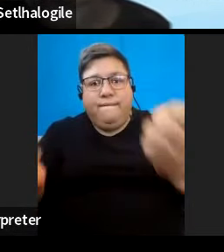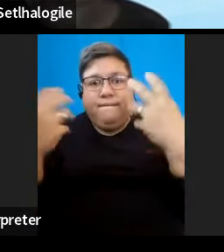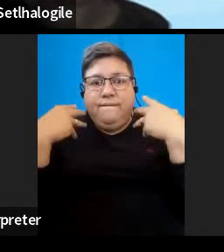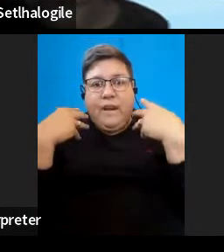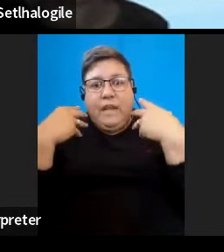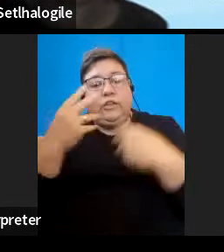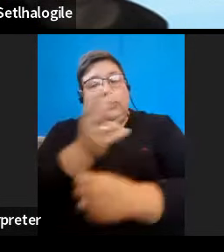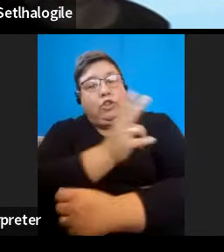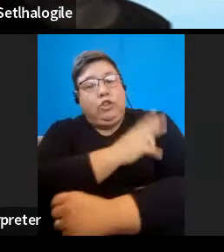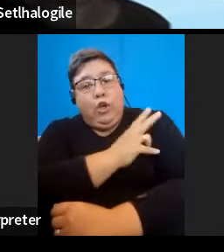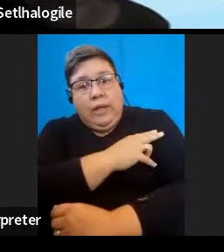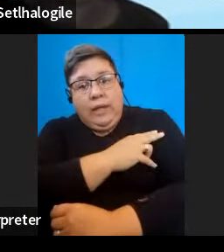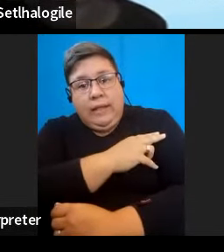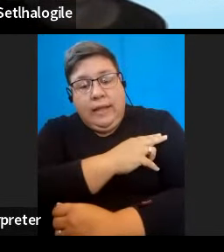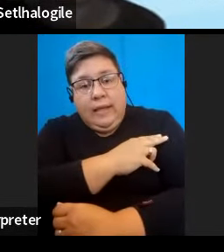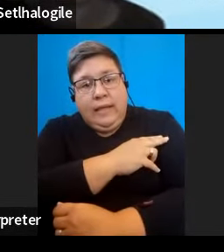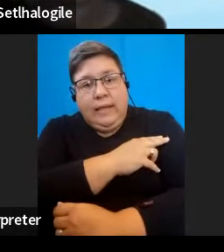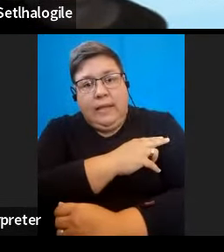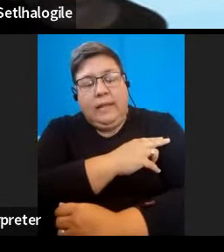security,